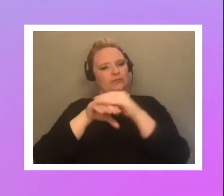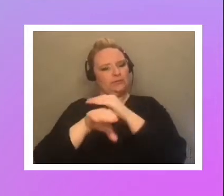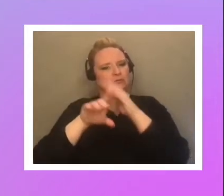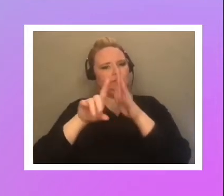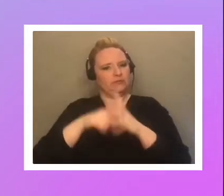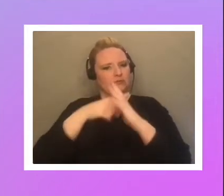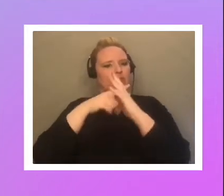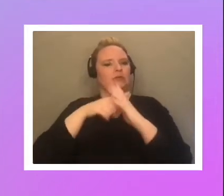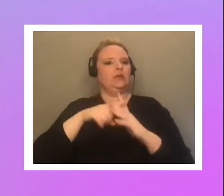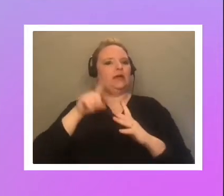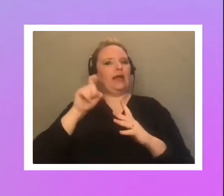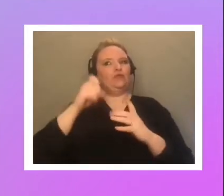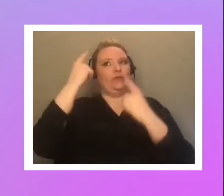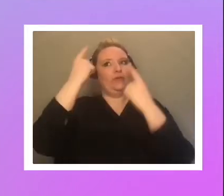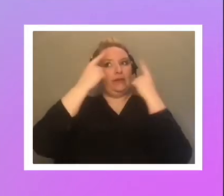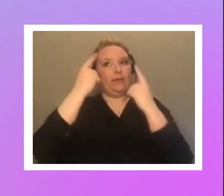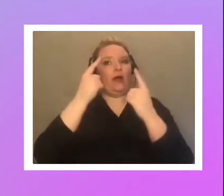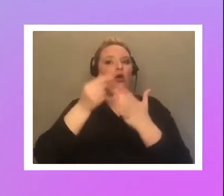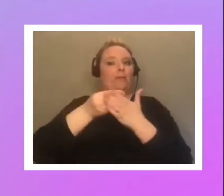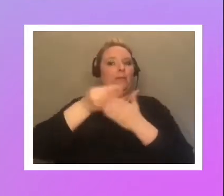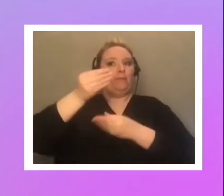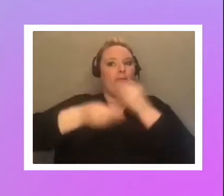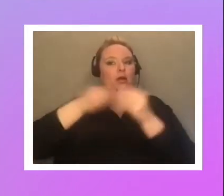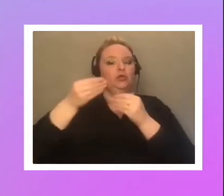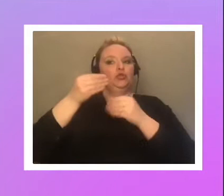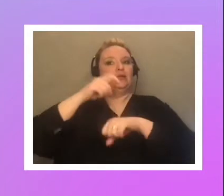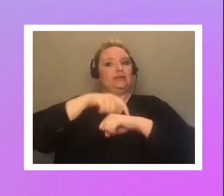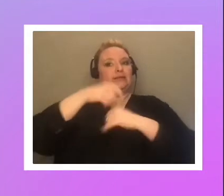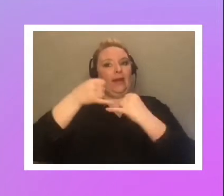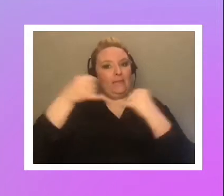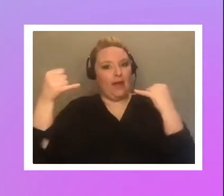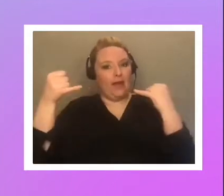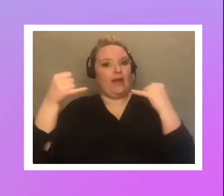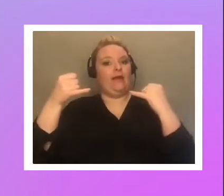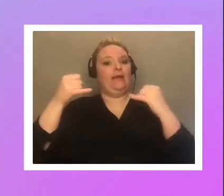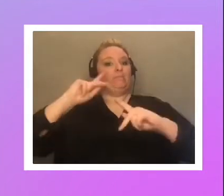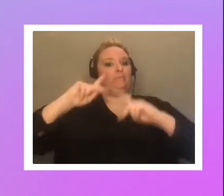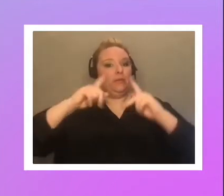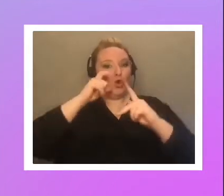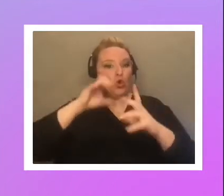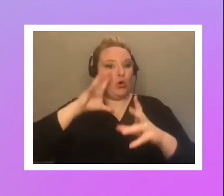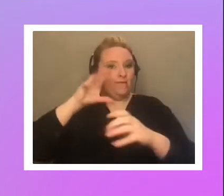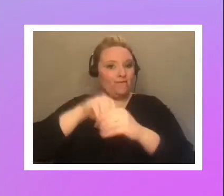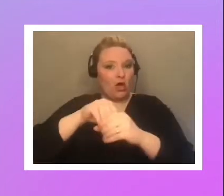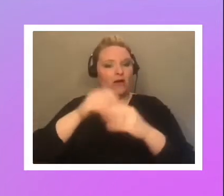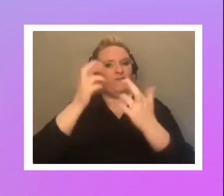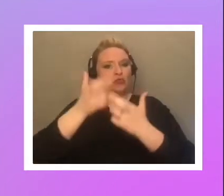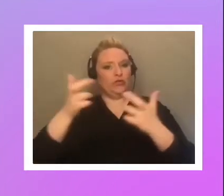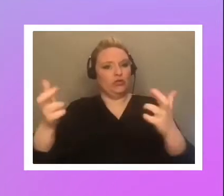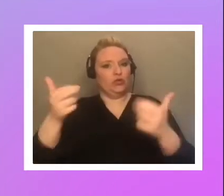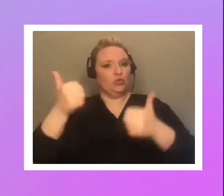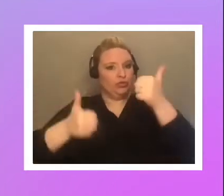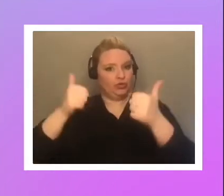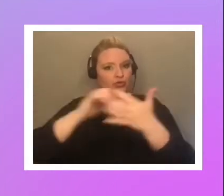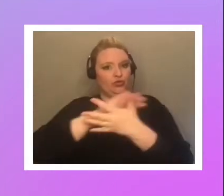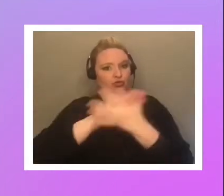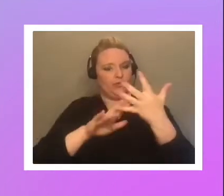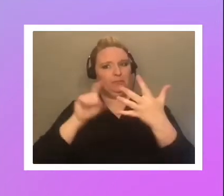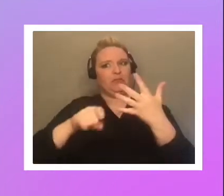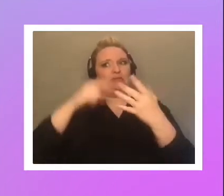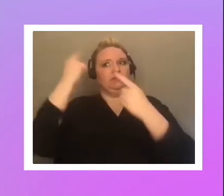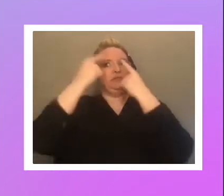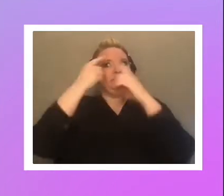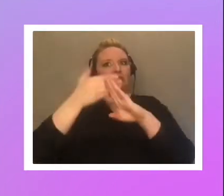budget, timeline, people on your team, and the resources that you'll